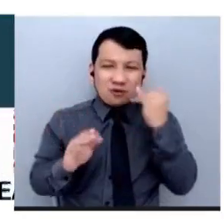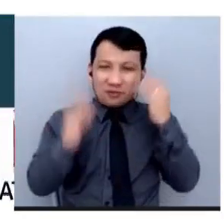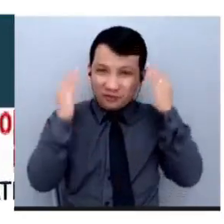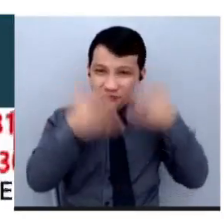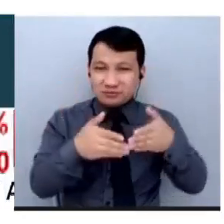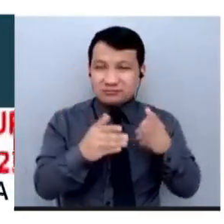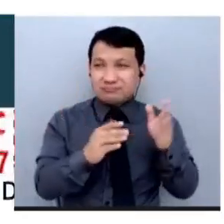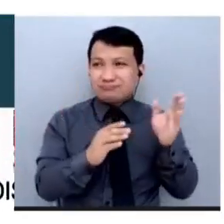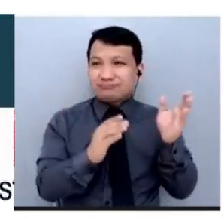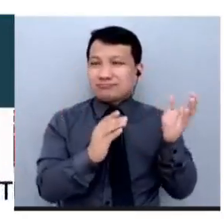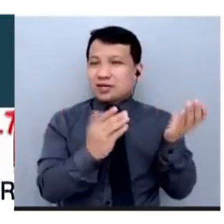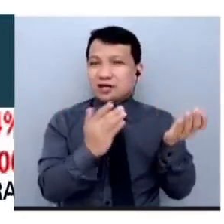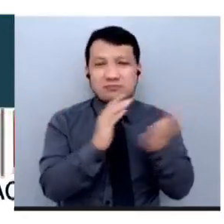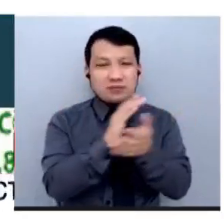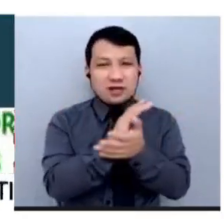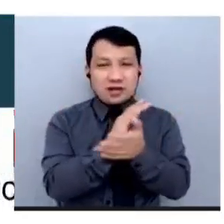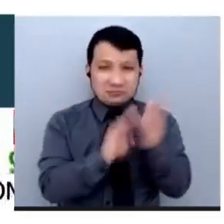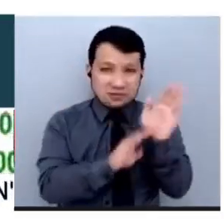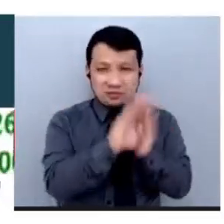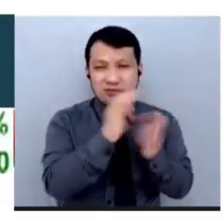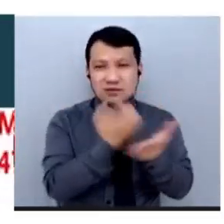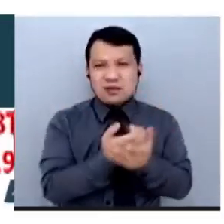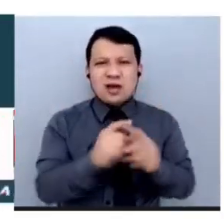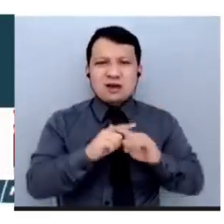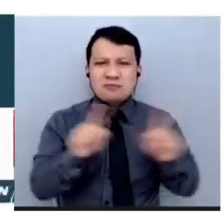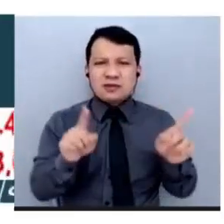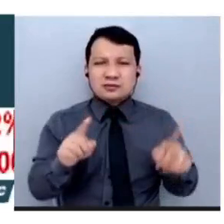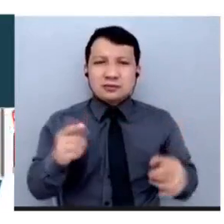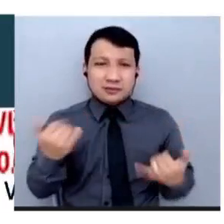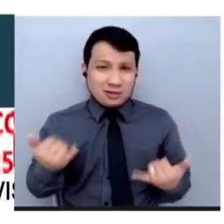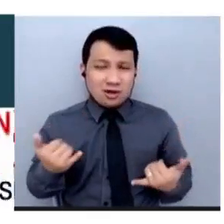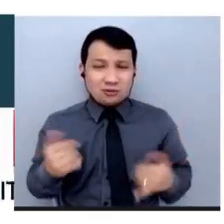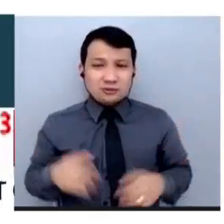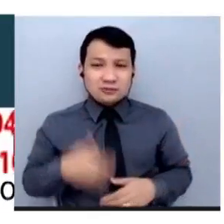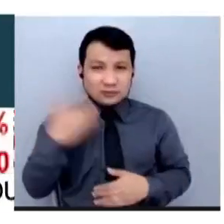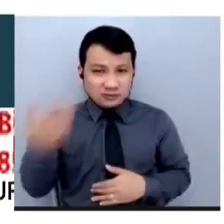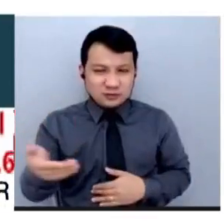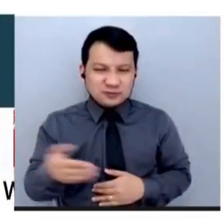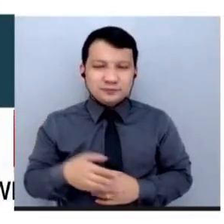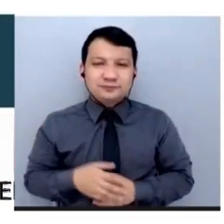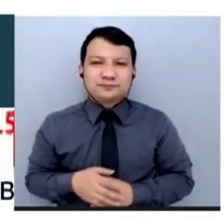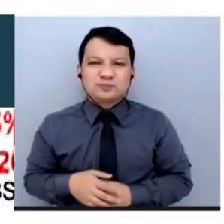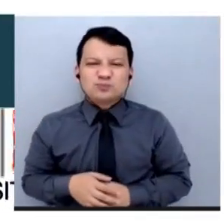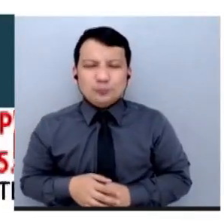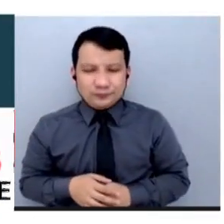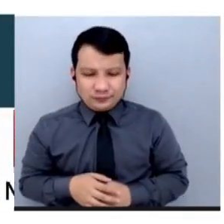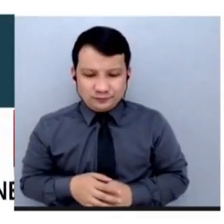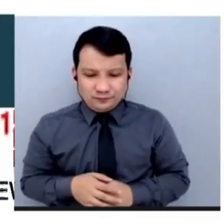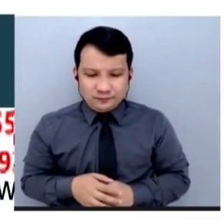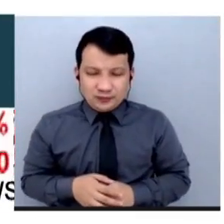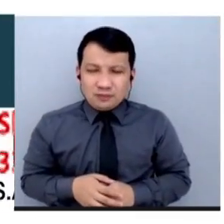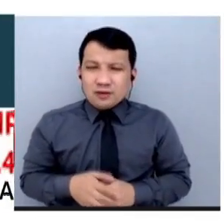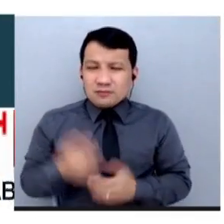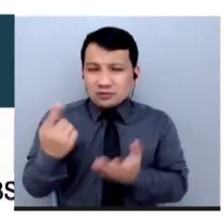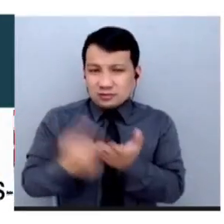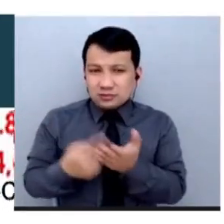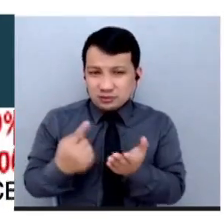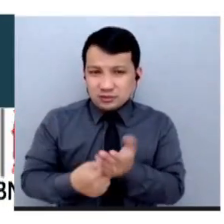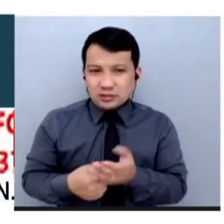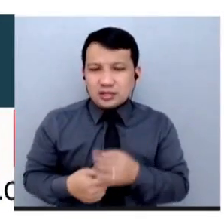in terms of living with the virus, because that is the next step, Mayor, hindi ba? People have been talking about